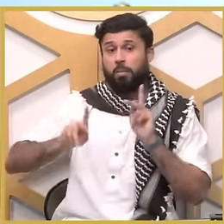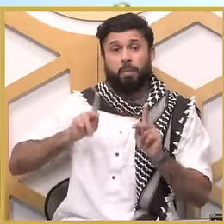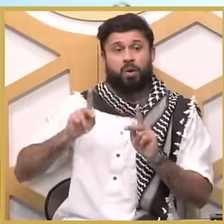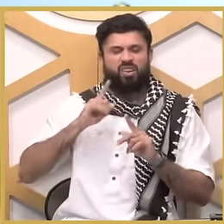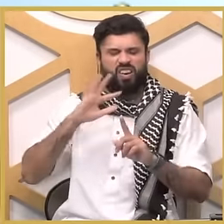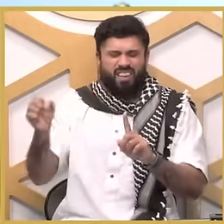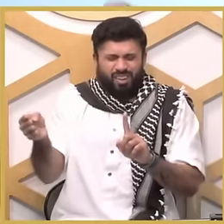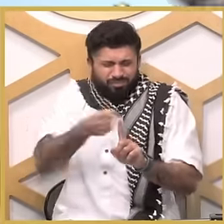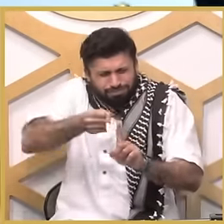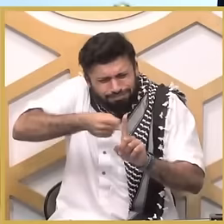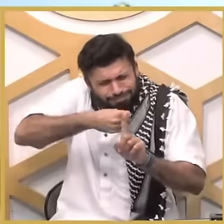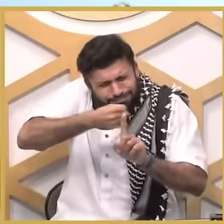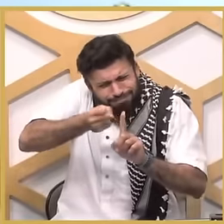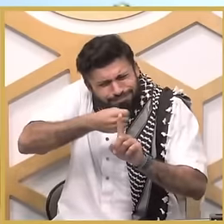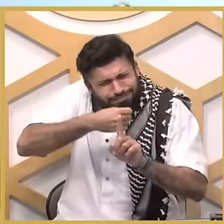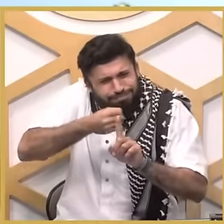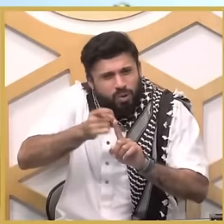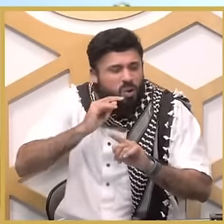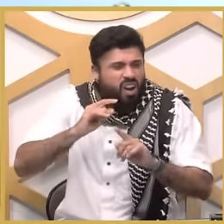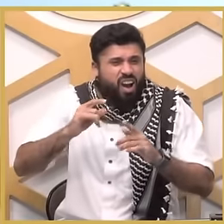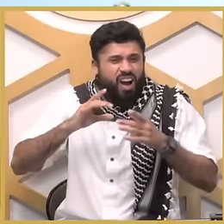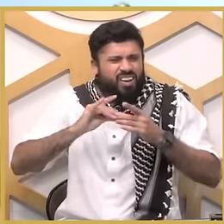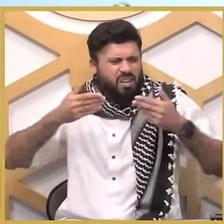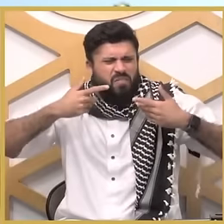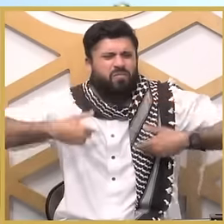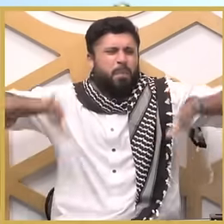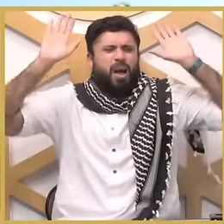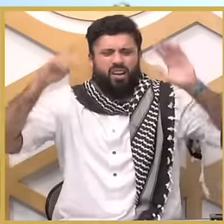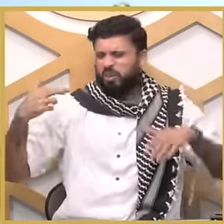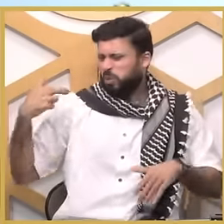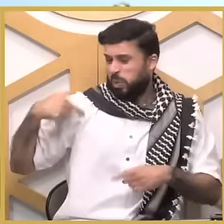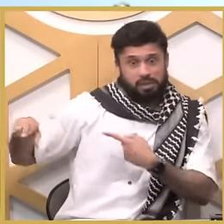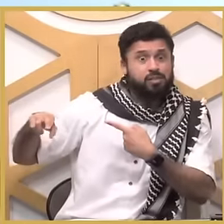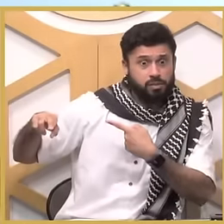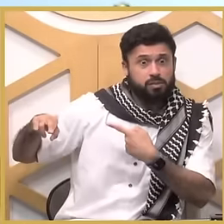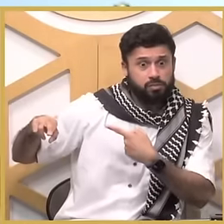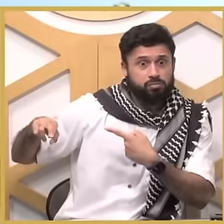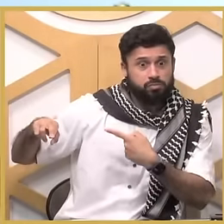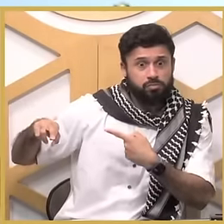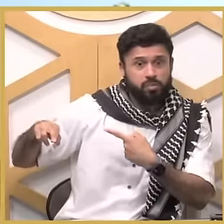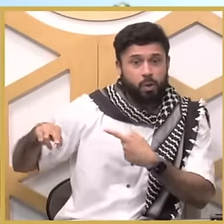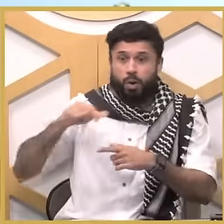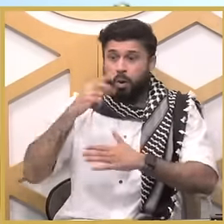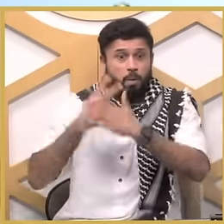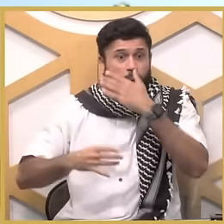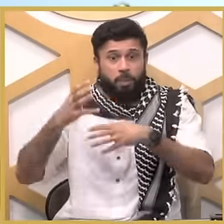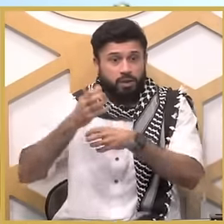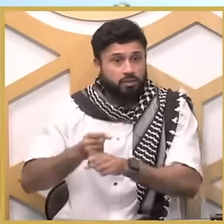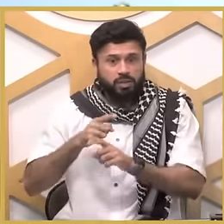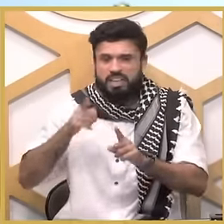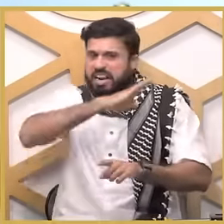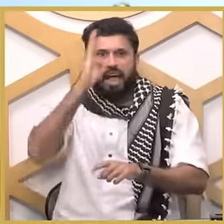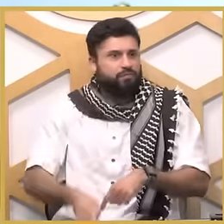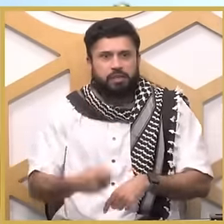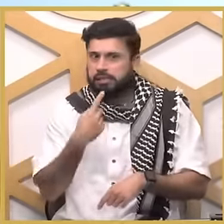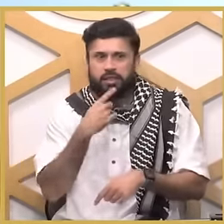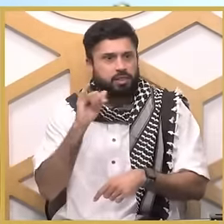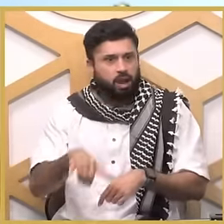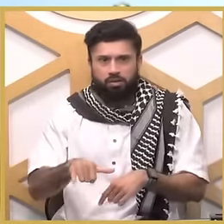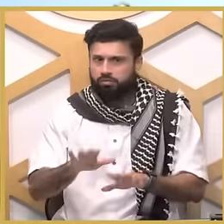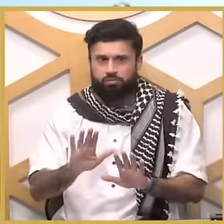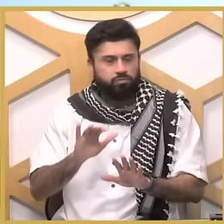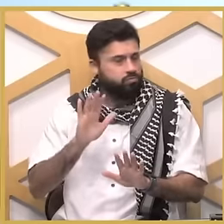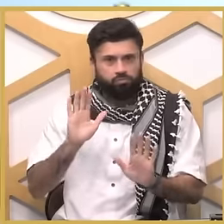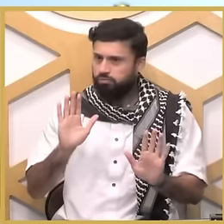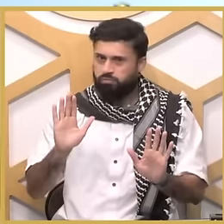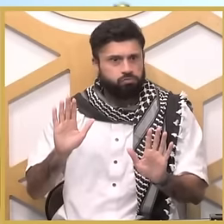Gaza that can be beaten on in ways that no human being should ever be beaten on, and we cannot fathom as people on the